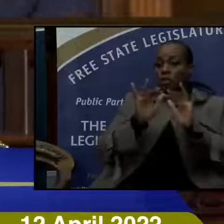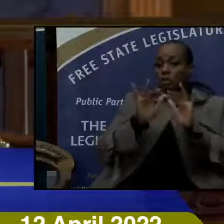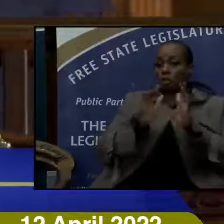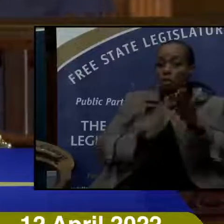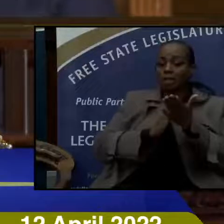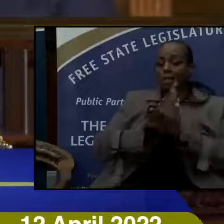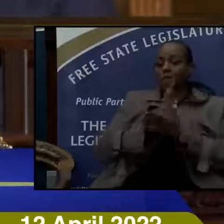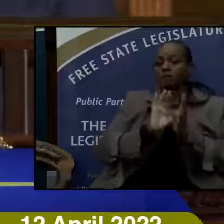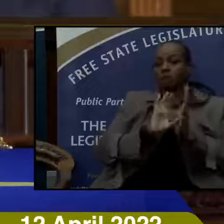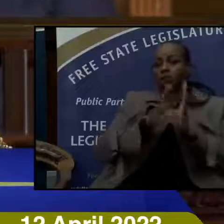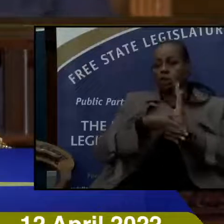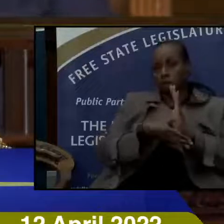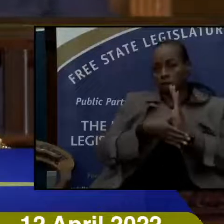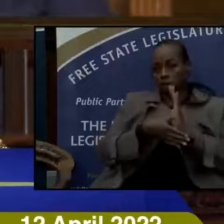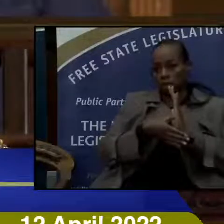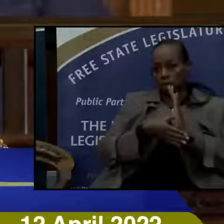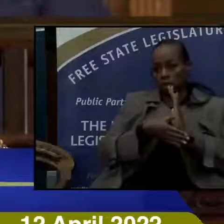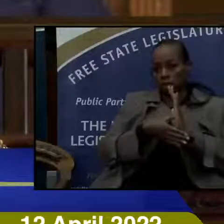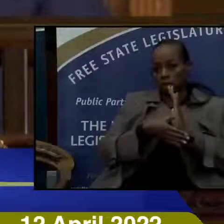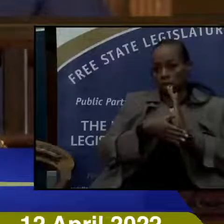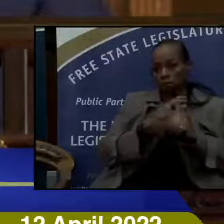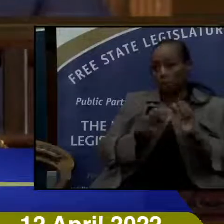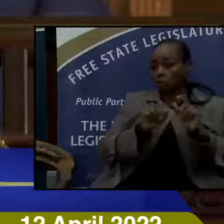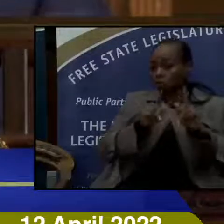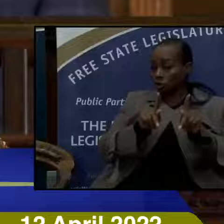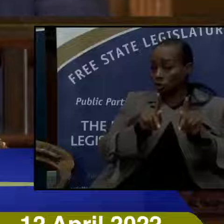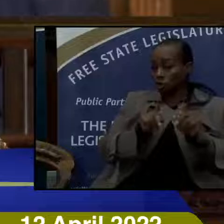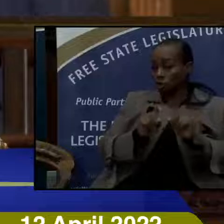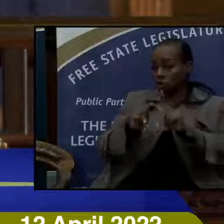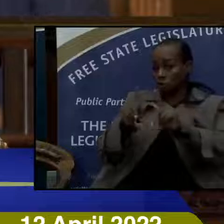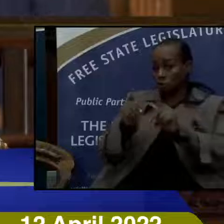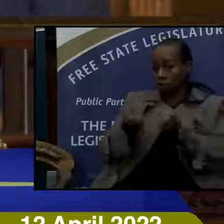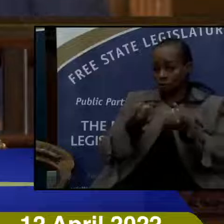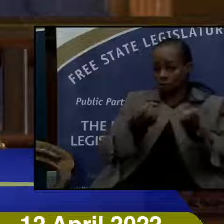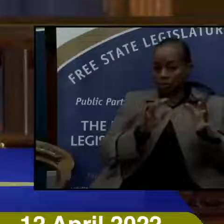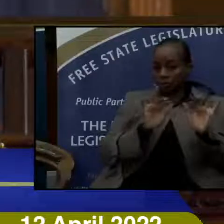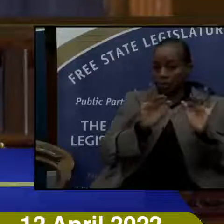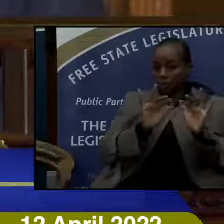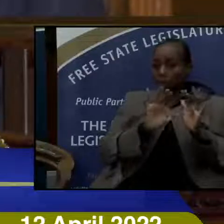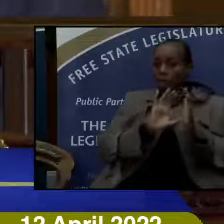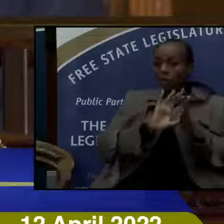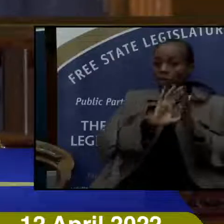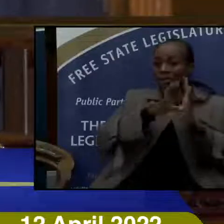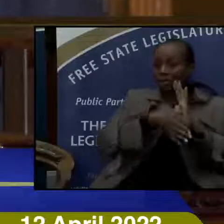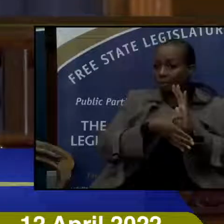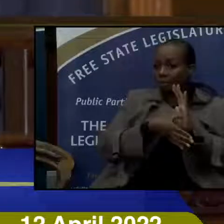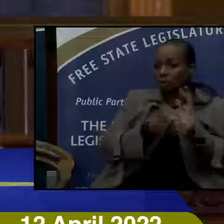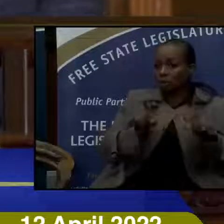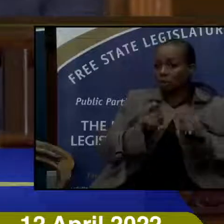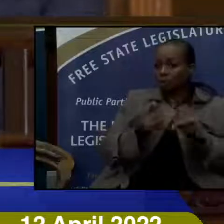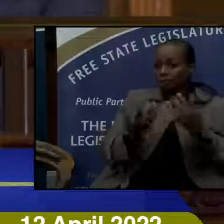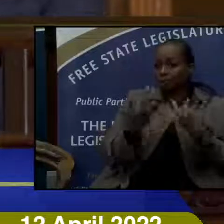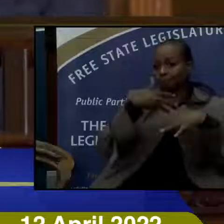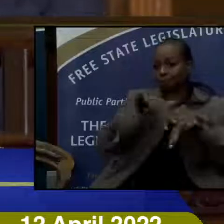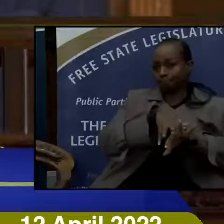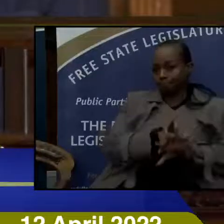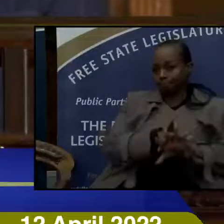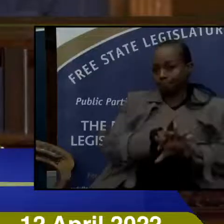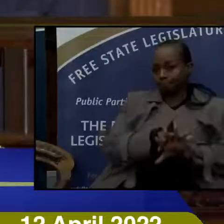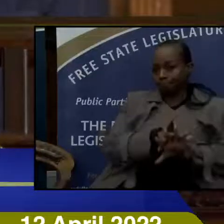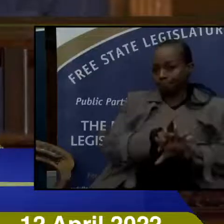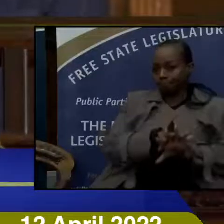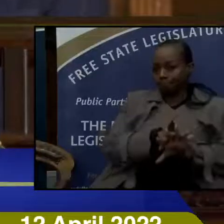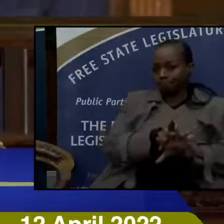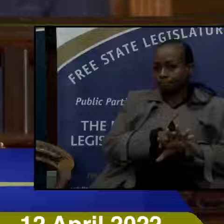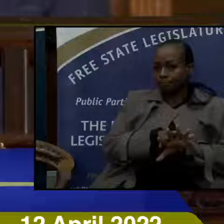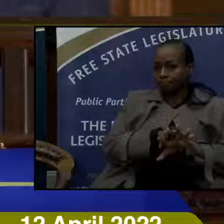disabilities, ongoing work to create opportunities for people with disabilities and integrated them in